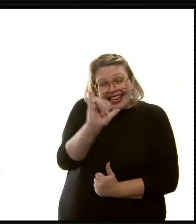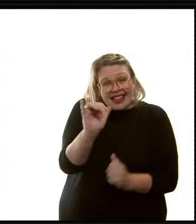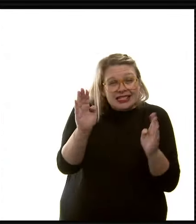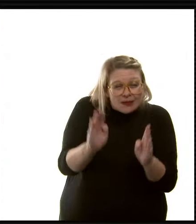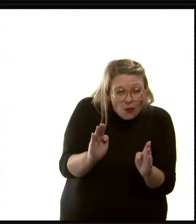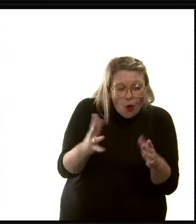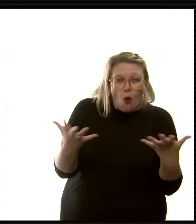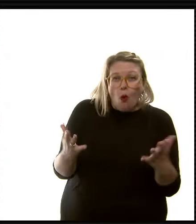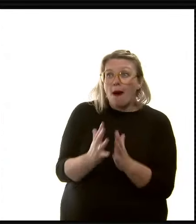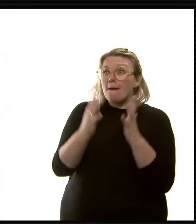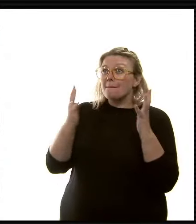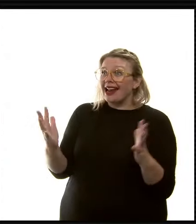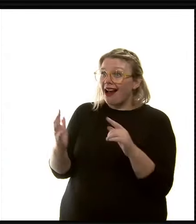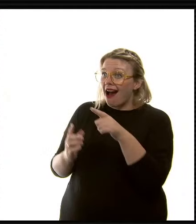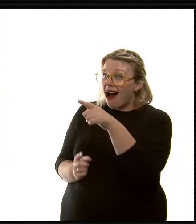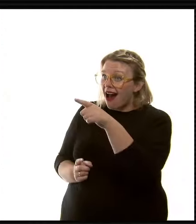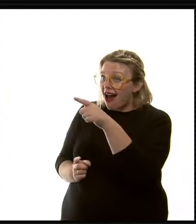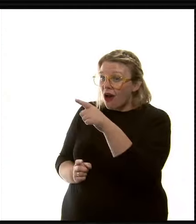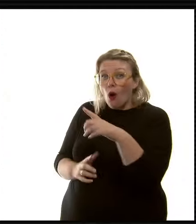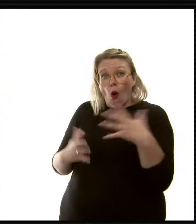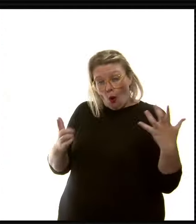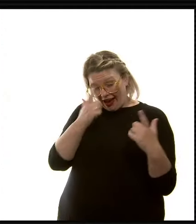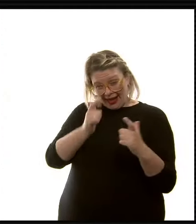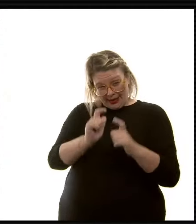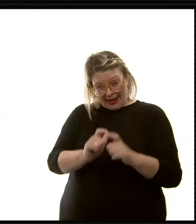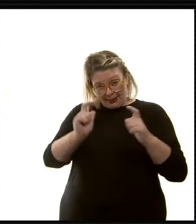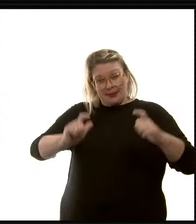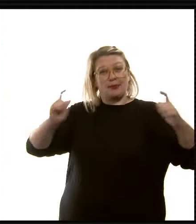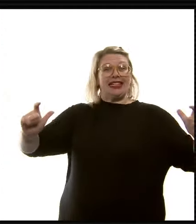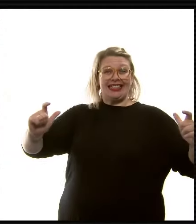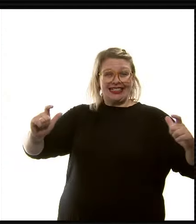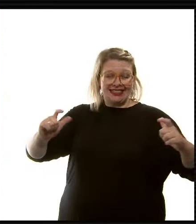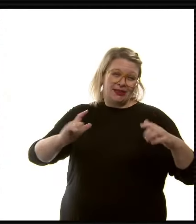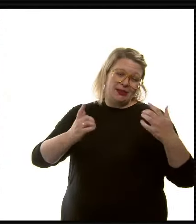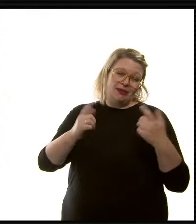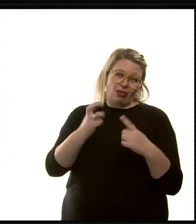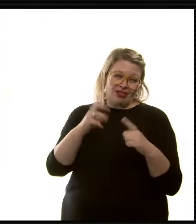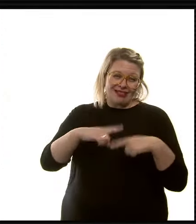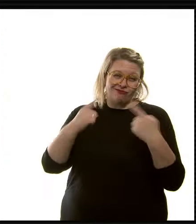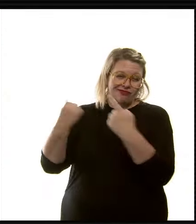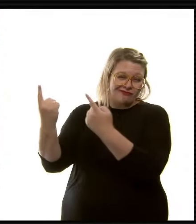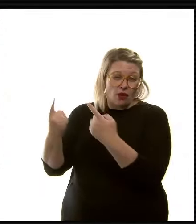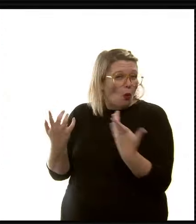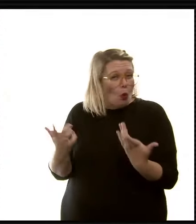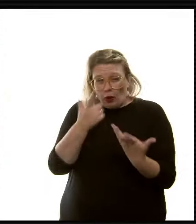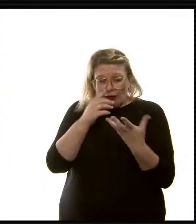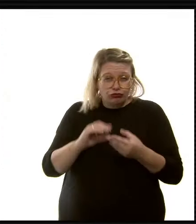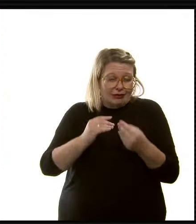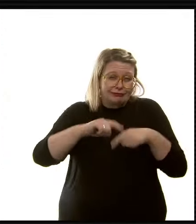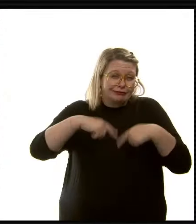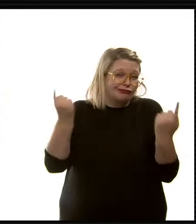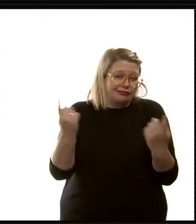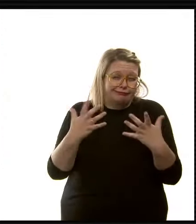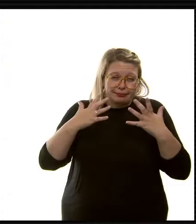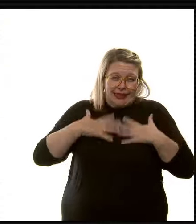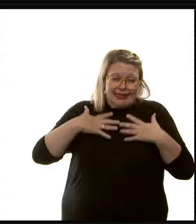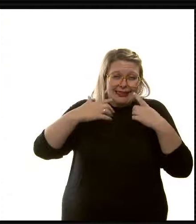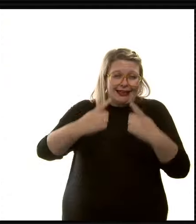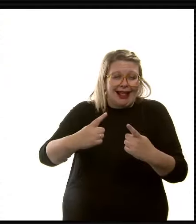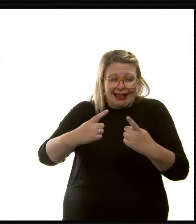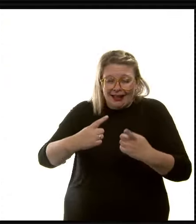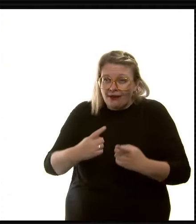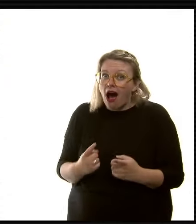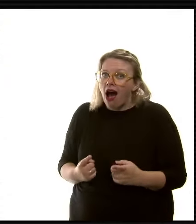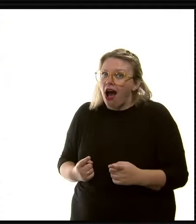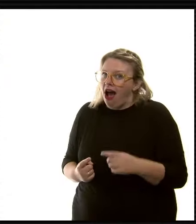bigger, like that, or even bigger than that. There you go. Or you know what? You could just build something else completely. It's up to you. Yeah, and that's not all. Get